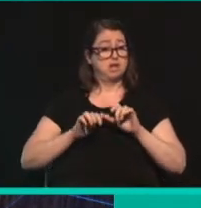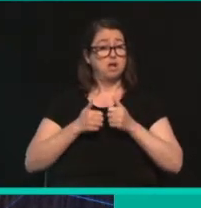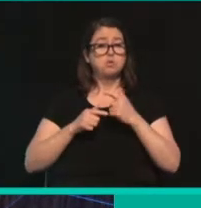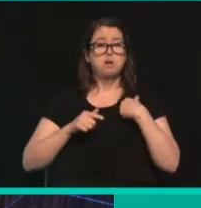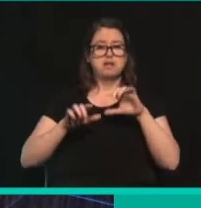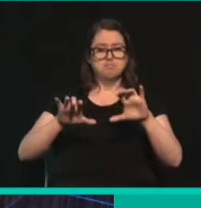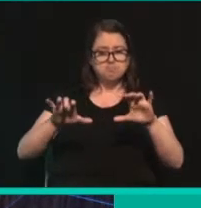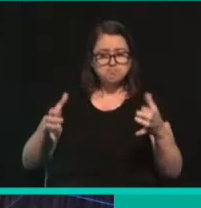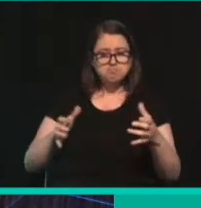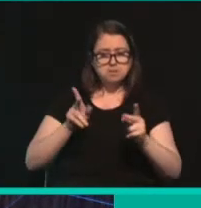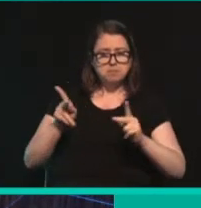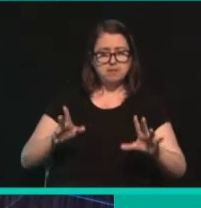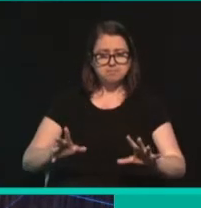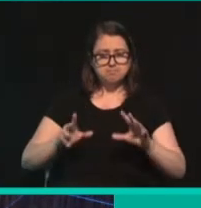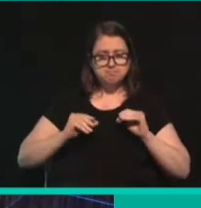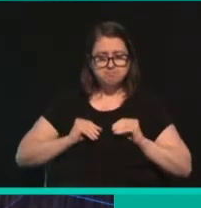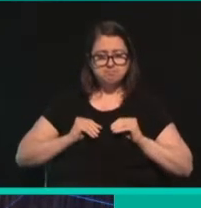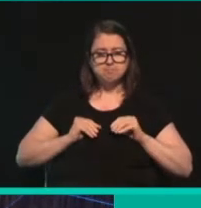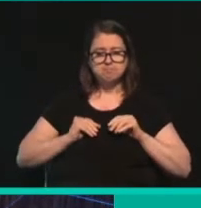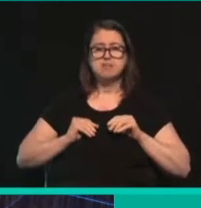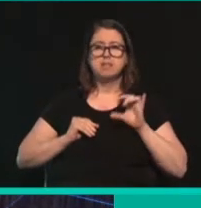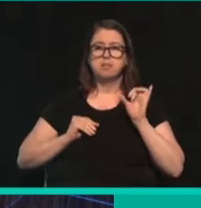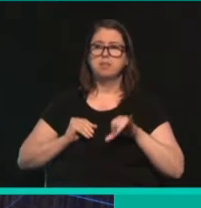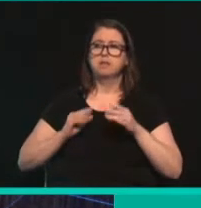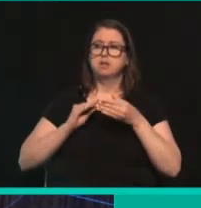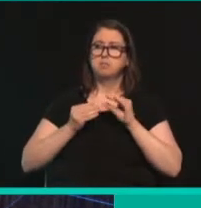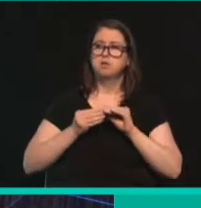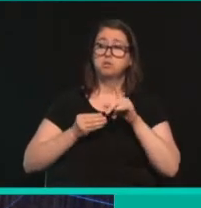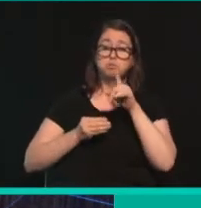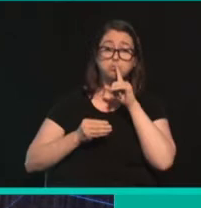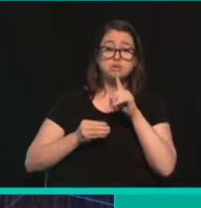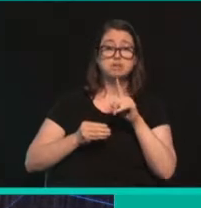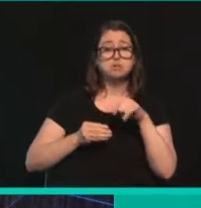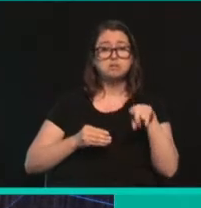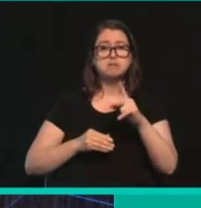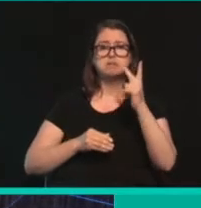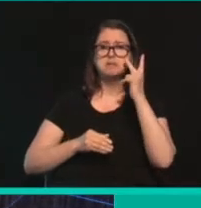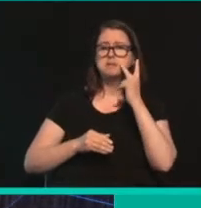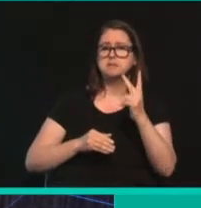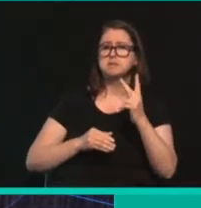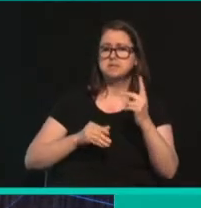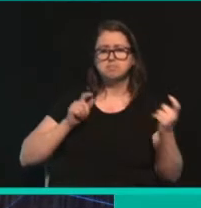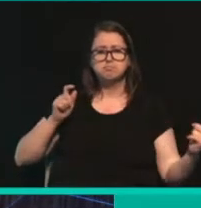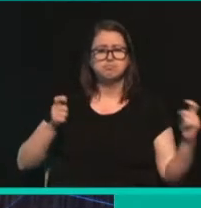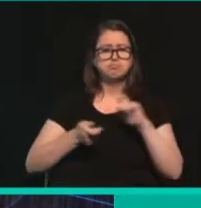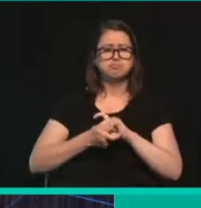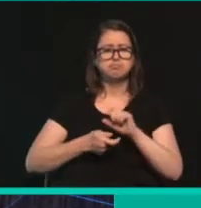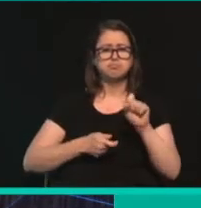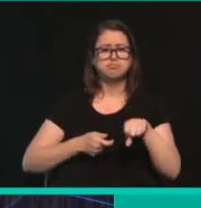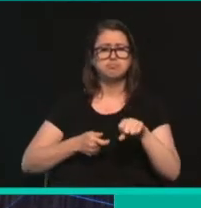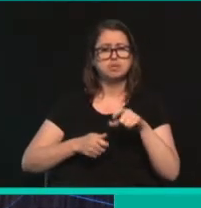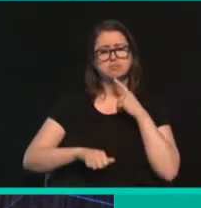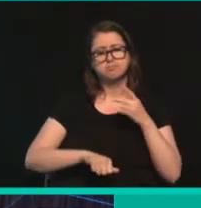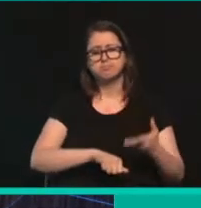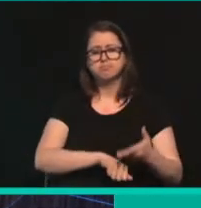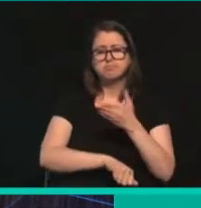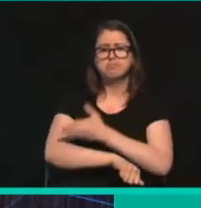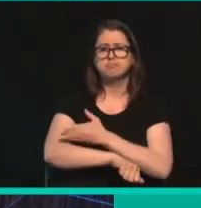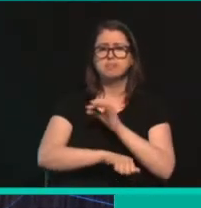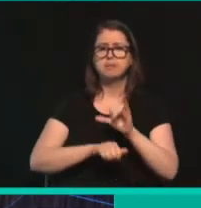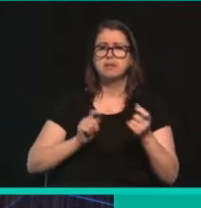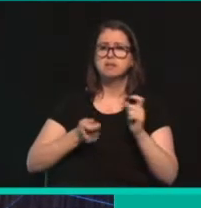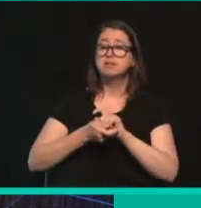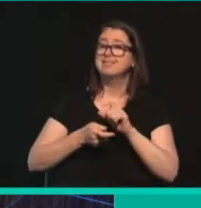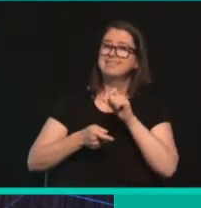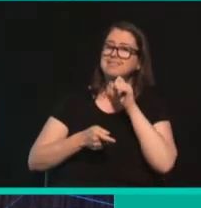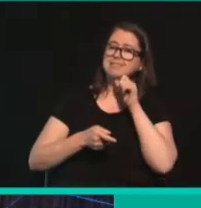there's organization transformation, when there is complete, robust change management that takes place. Not